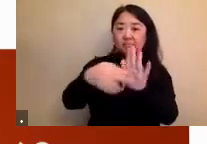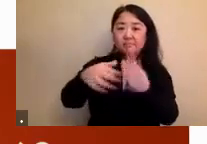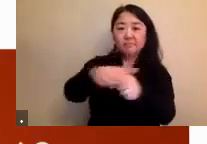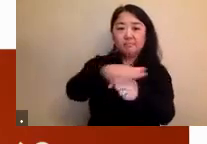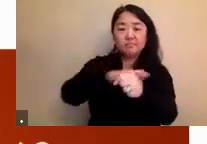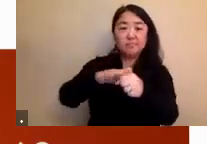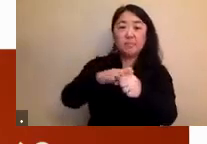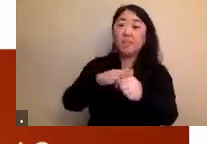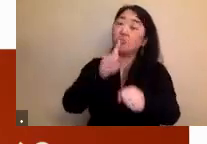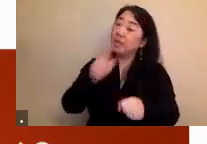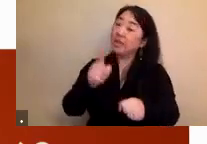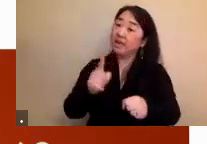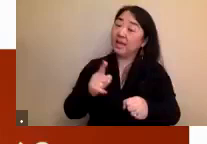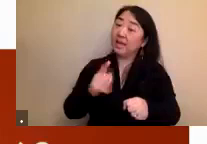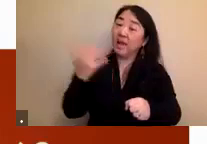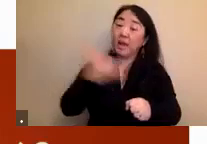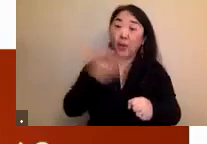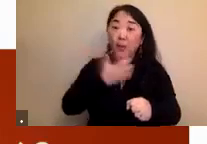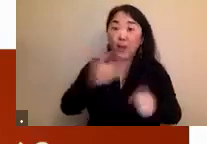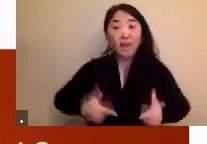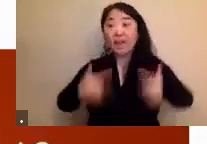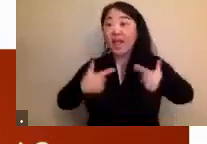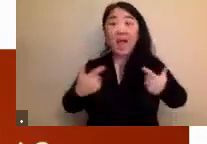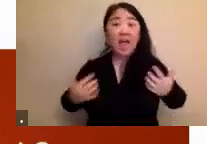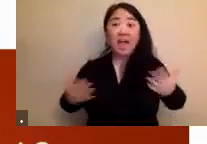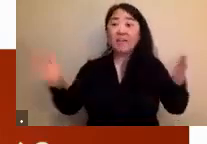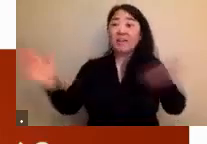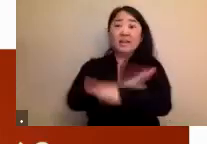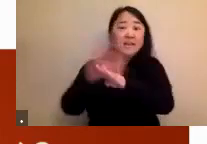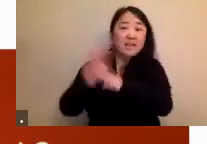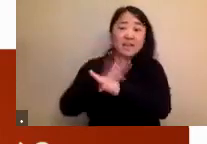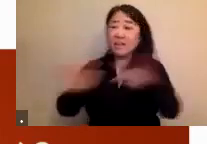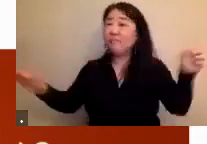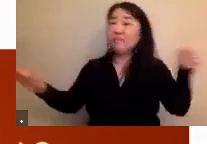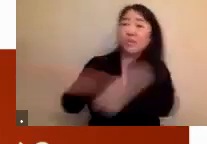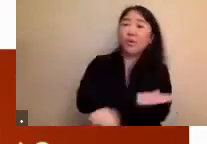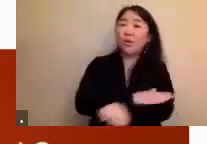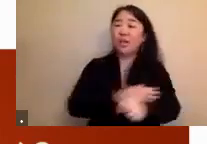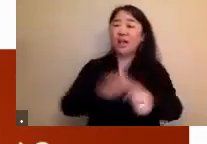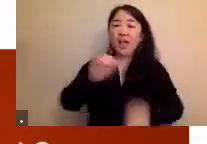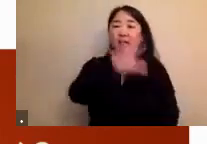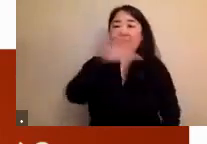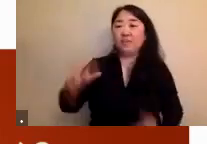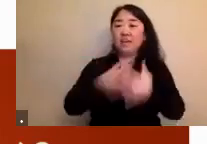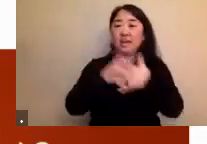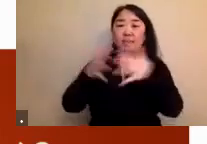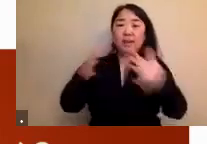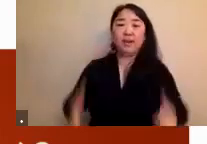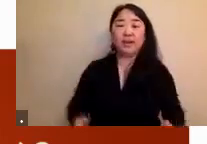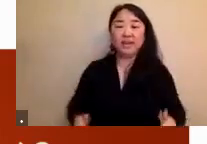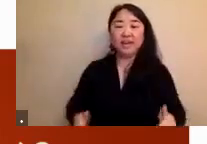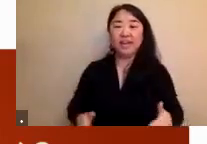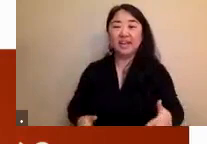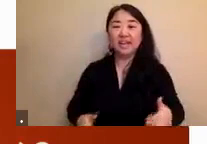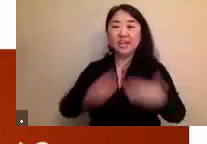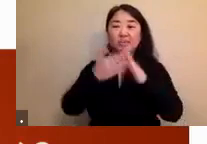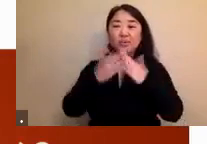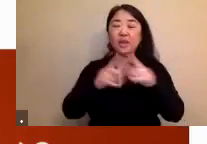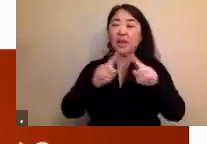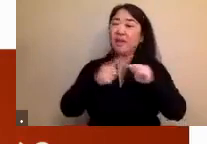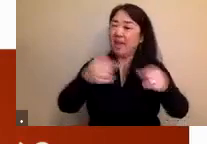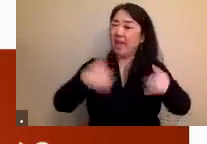it was a thriving African American community. But there is a mayor there by the name of